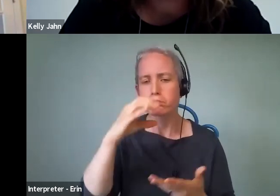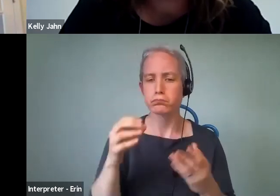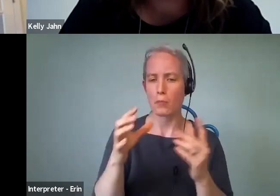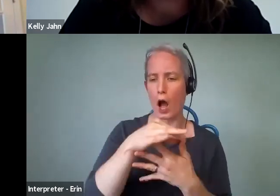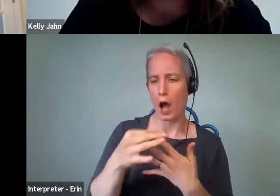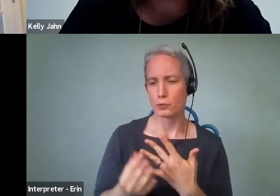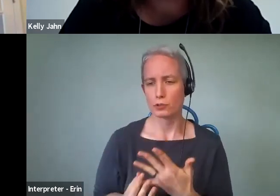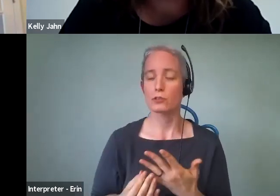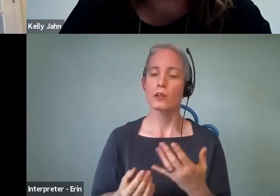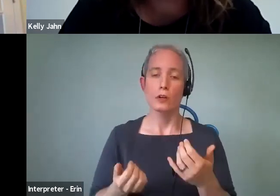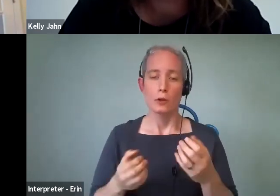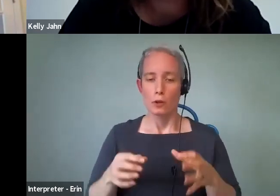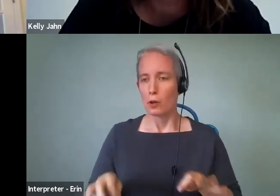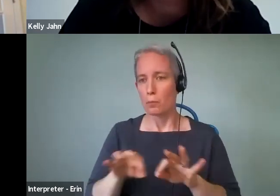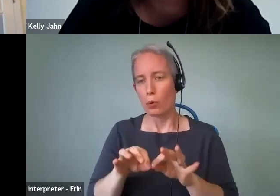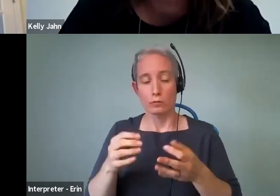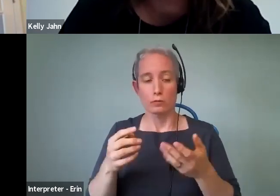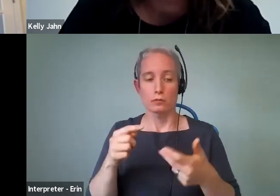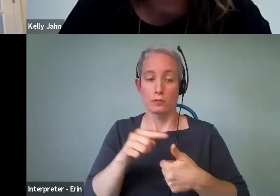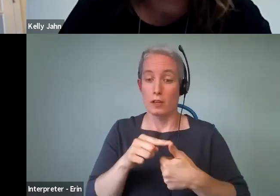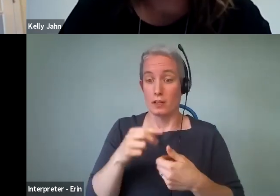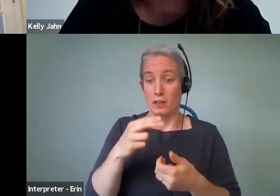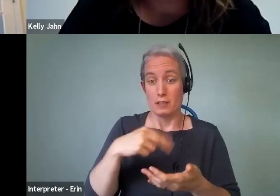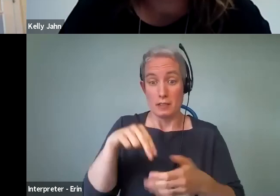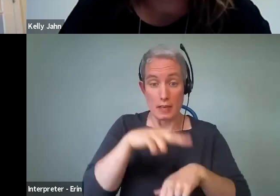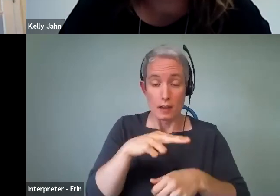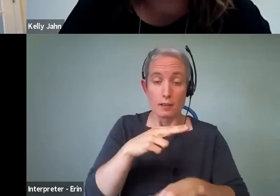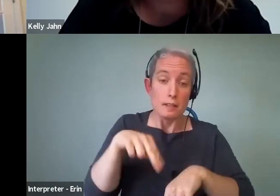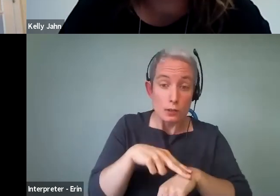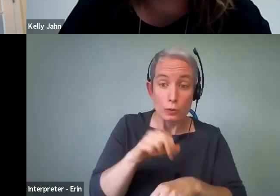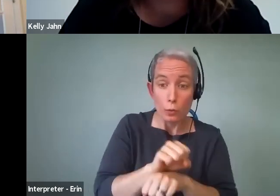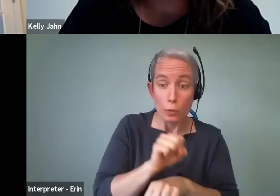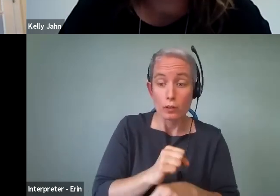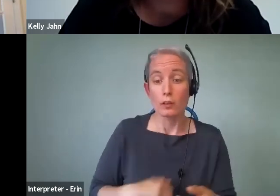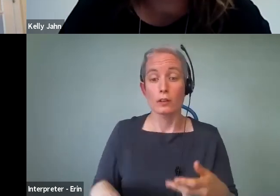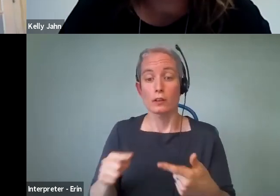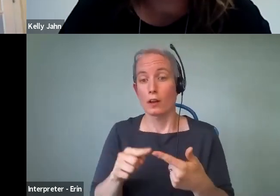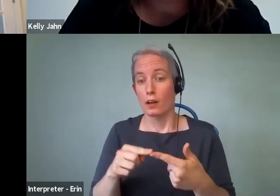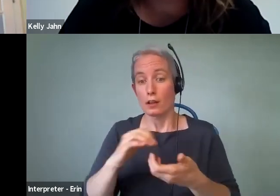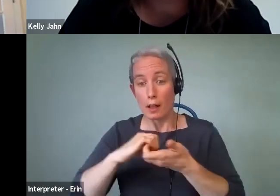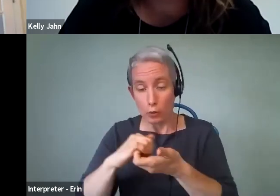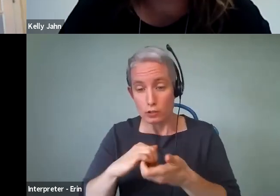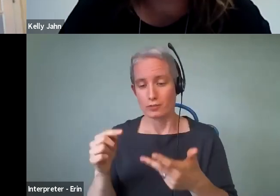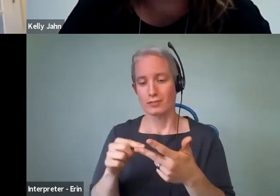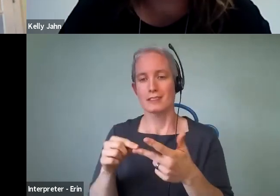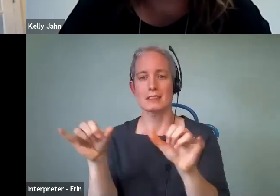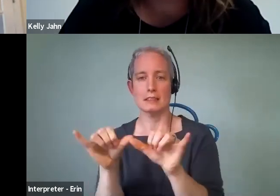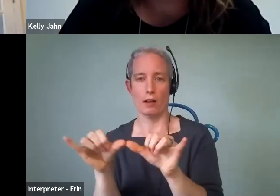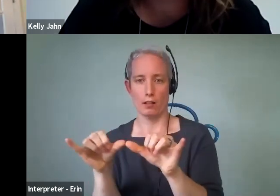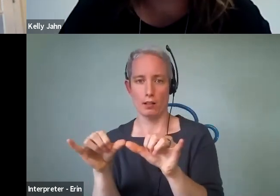work, collaboration that's required, and the scale. Yeah. Do you think our area could be in demand for